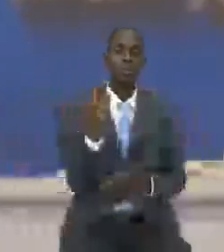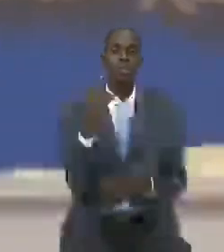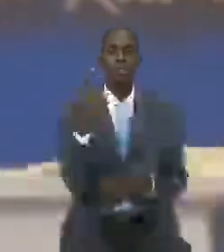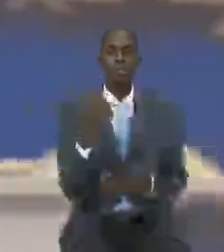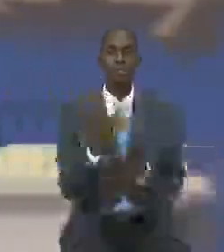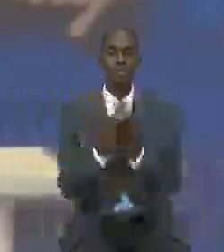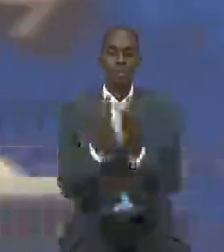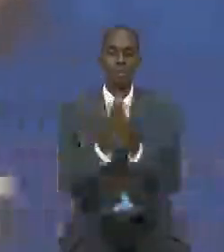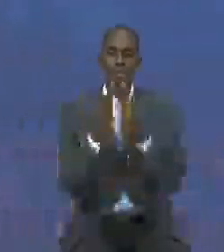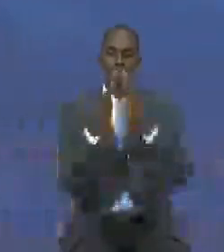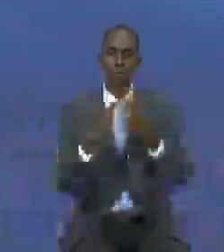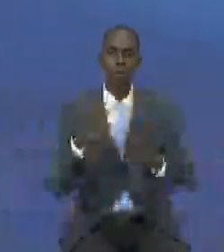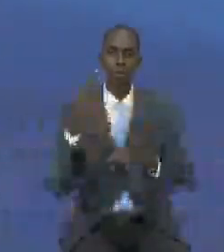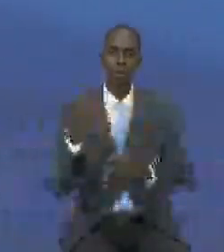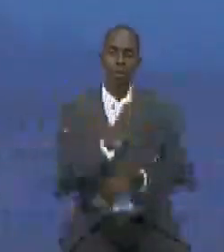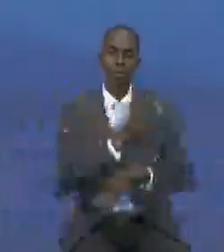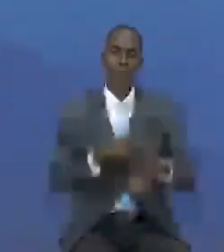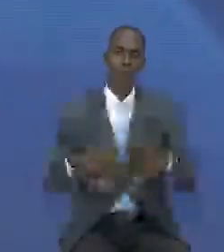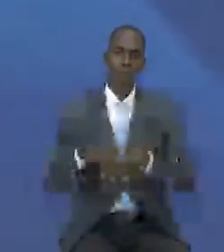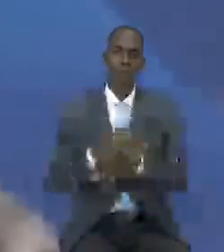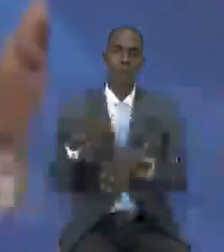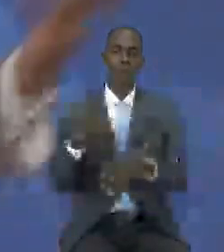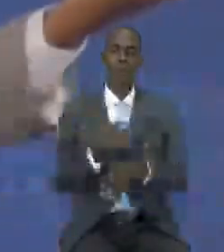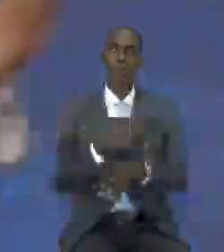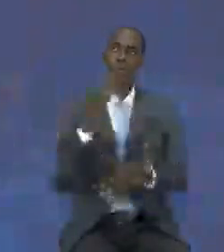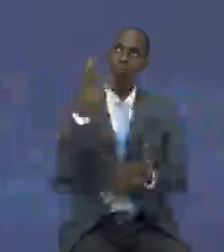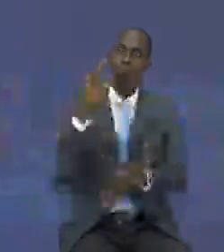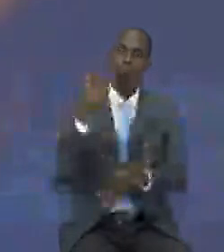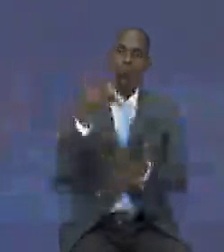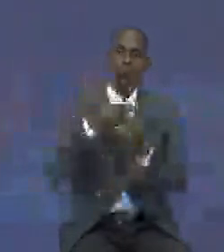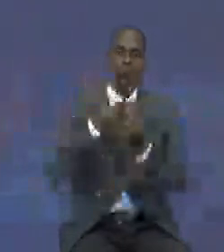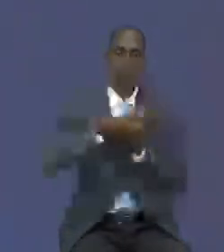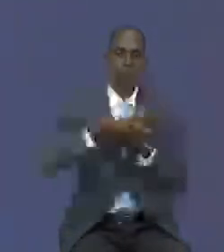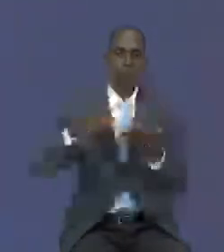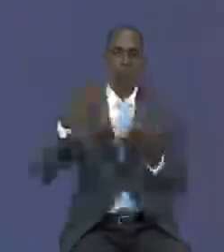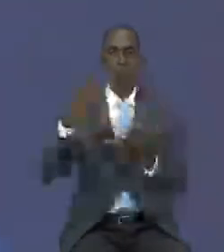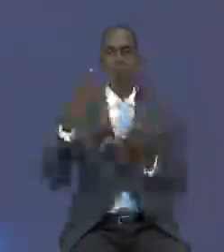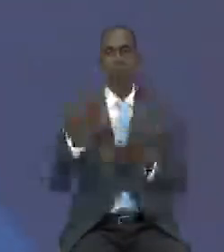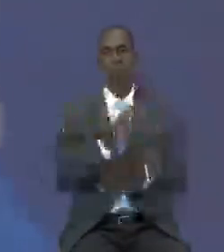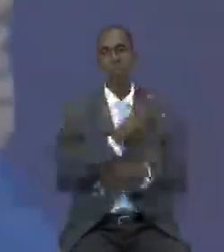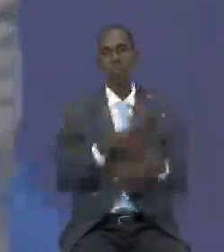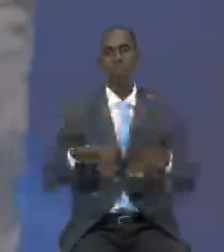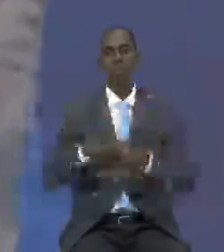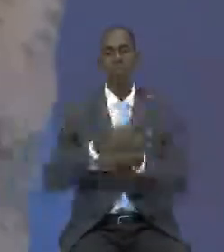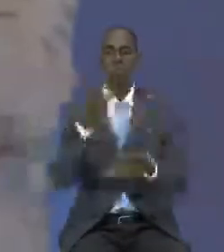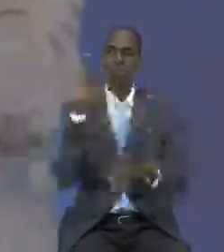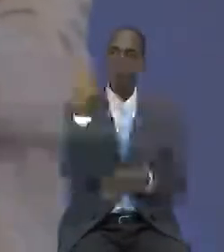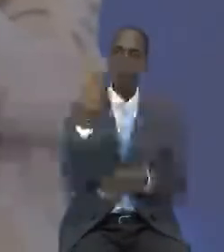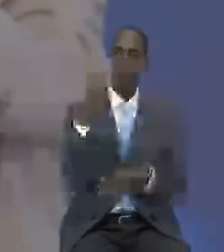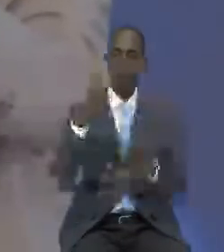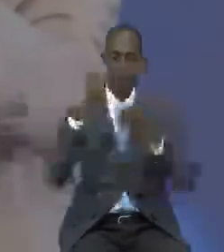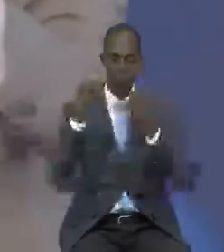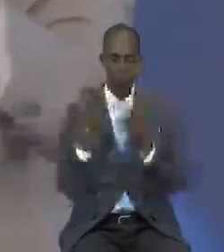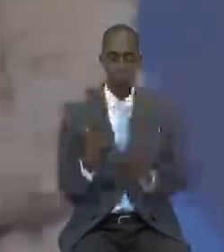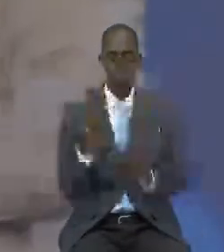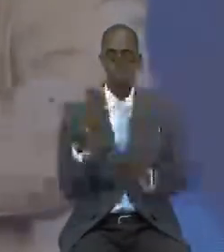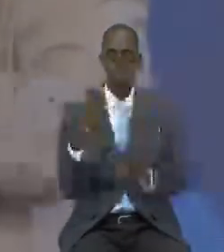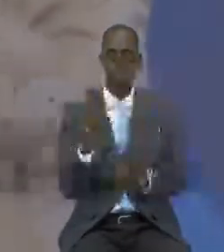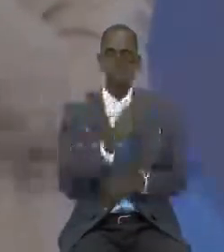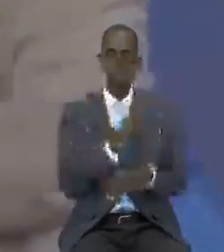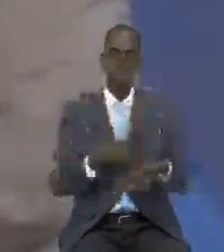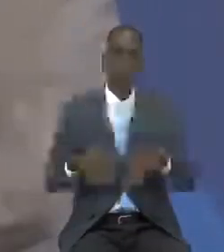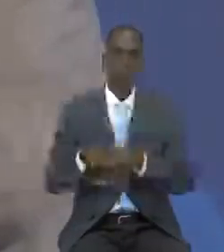We preach the spirit of the kingdom. We preach the power of the kingdom. We preach the